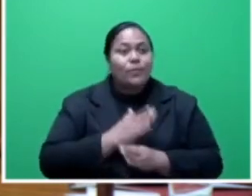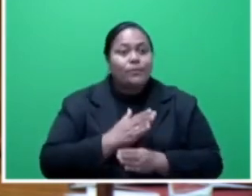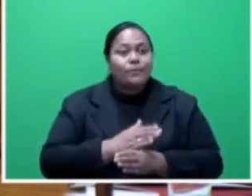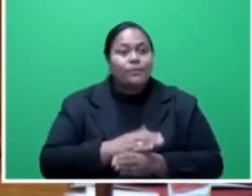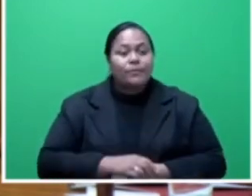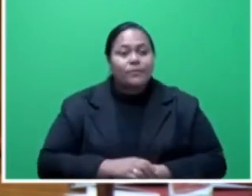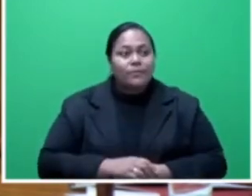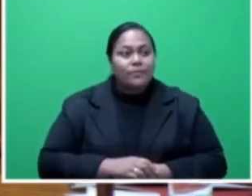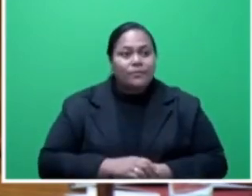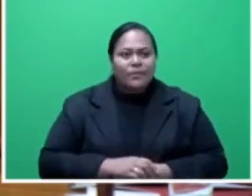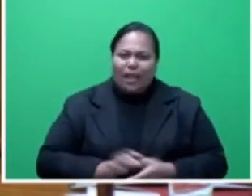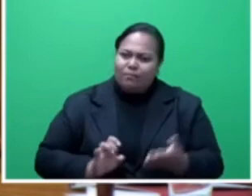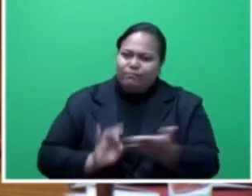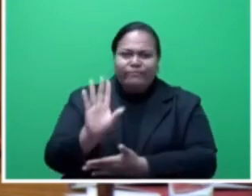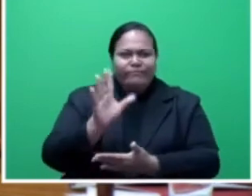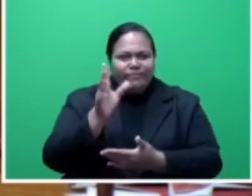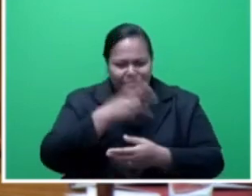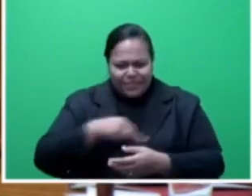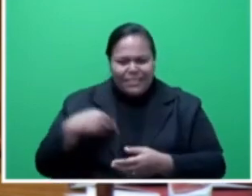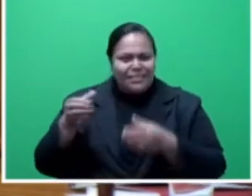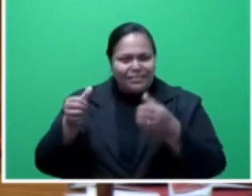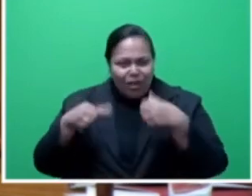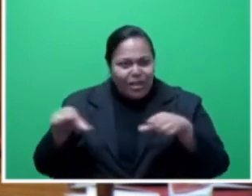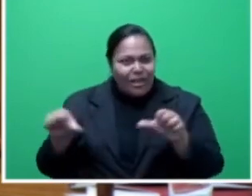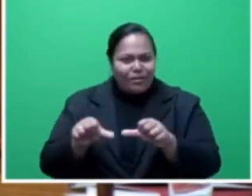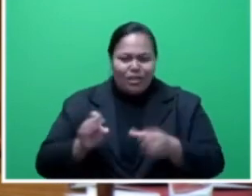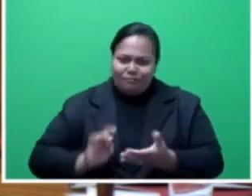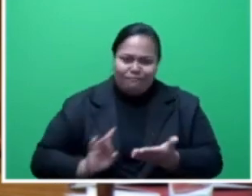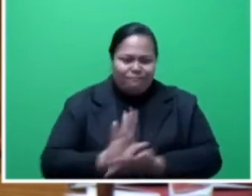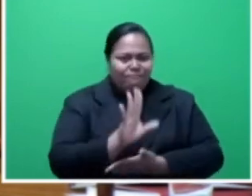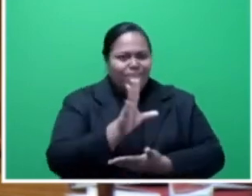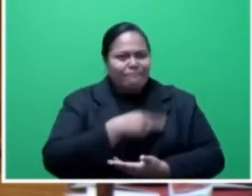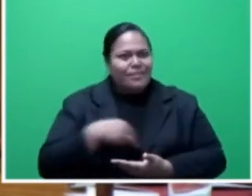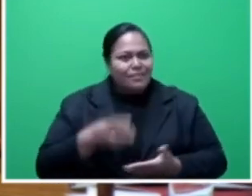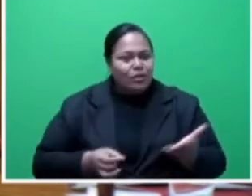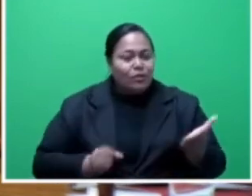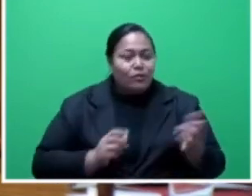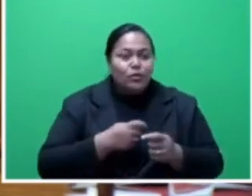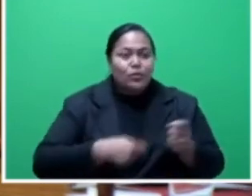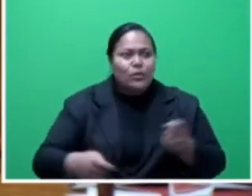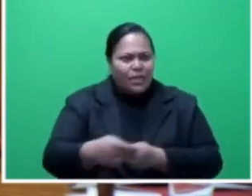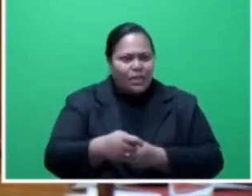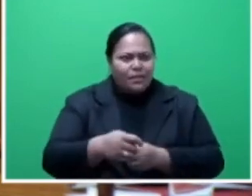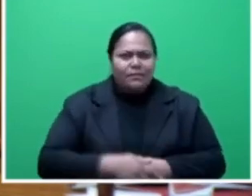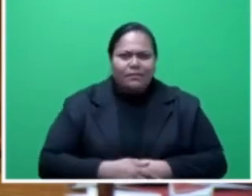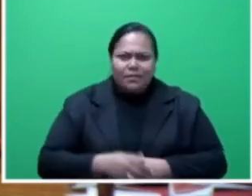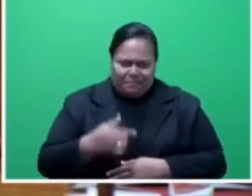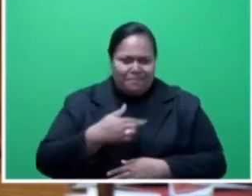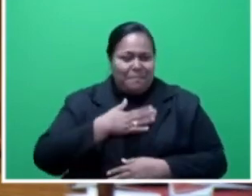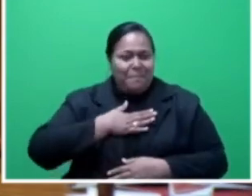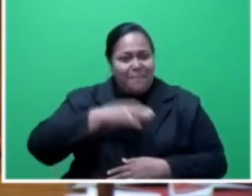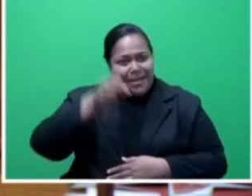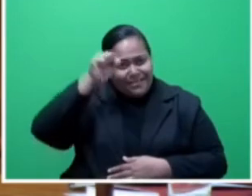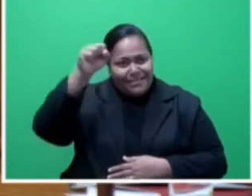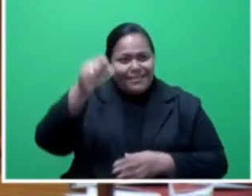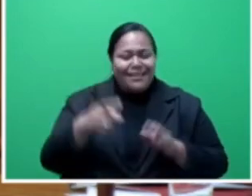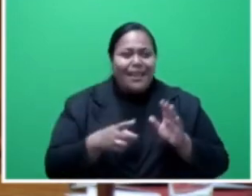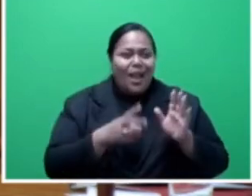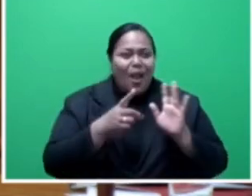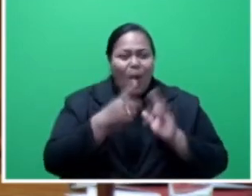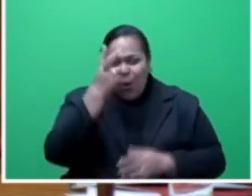Agriculture. I'll sack the Minister of Trade. And sorry, my senior OB, I'll have to sack you too. For